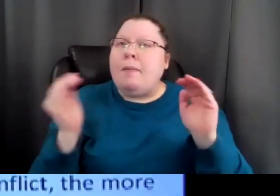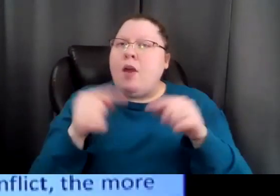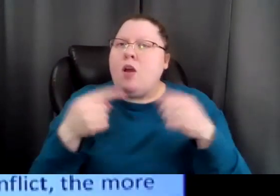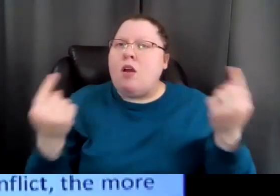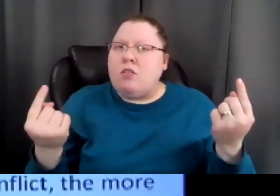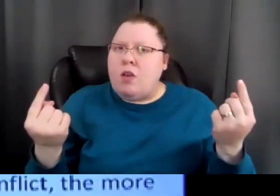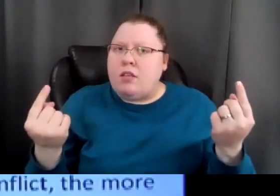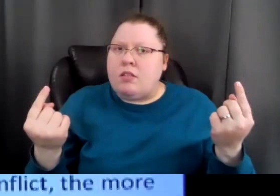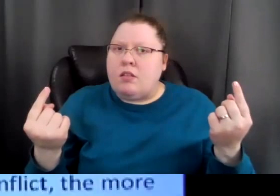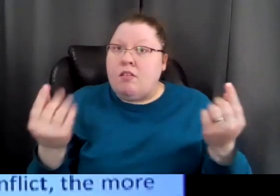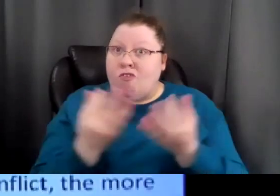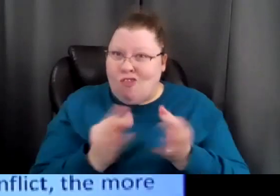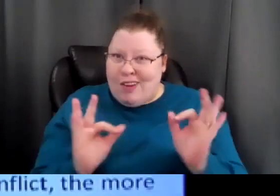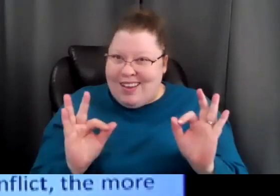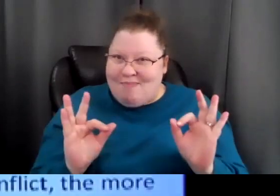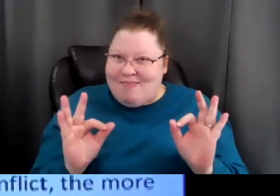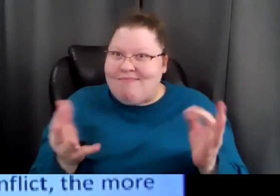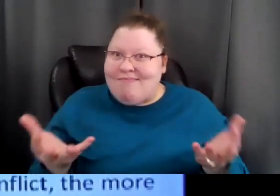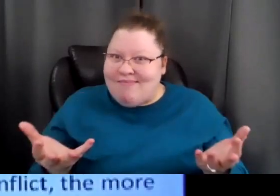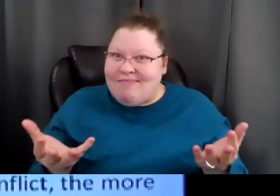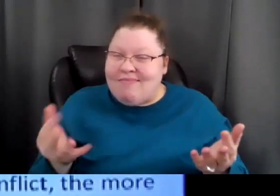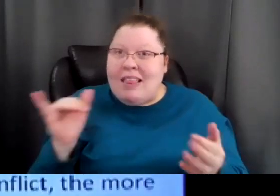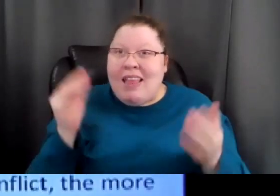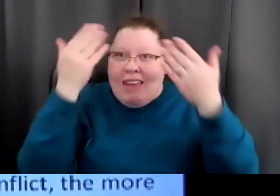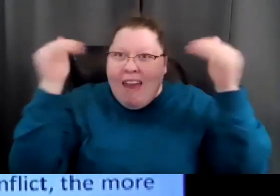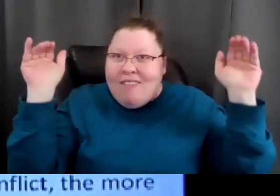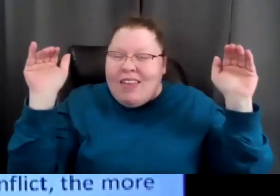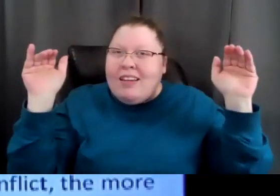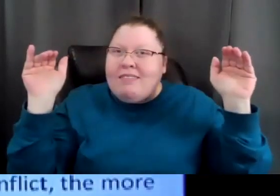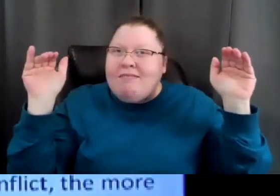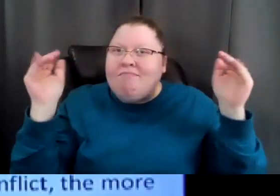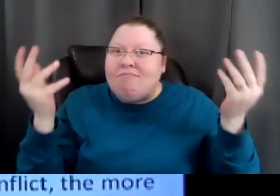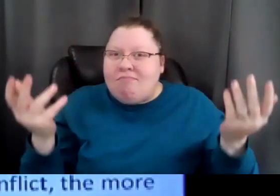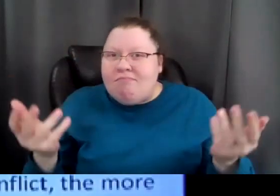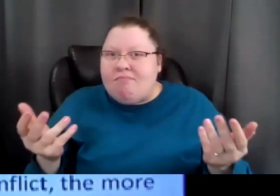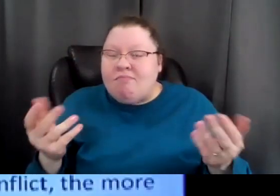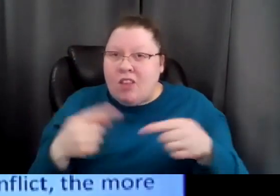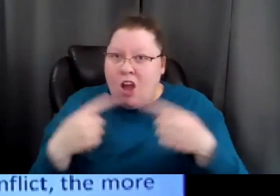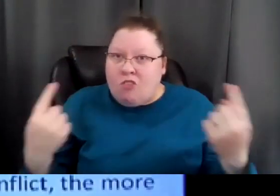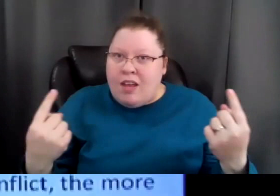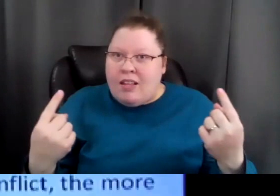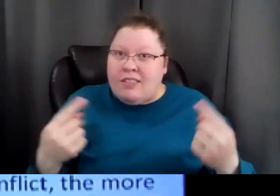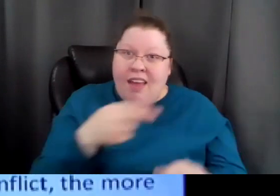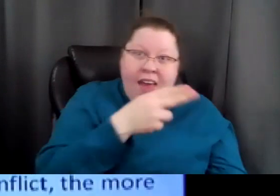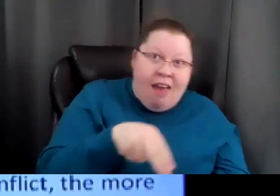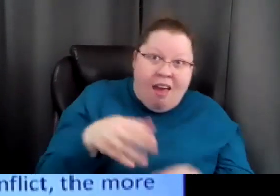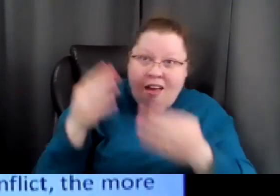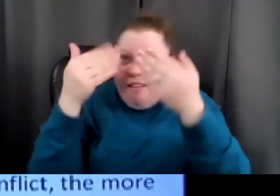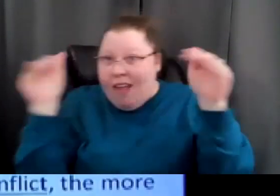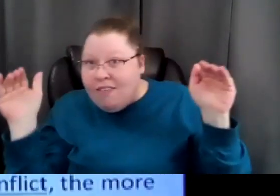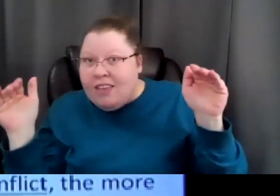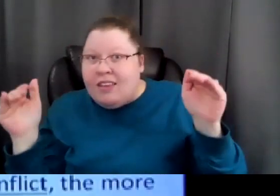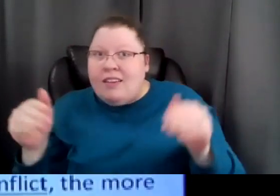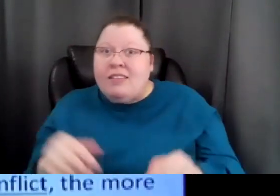to freedom, which is like heaven or celestial. There's a contrast there. Do you see any